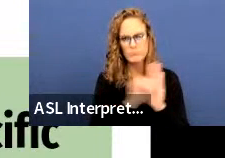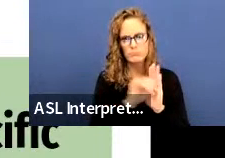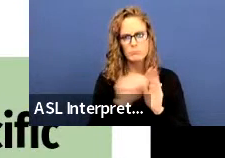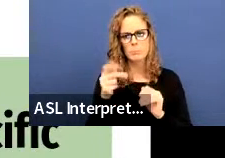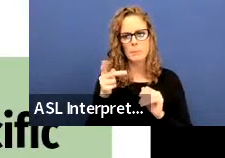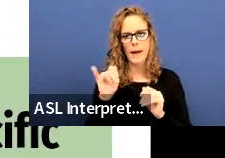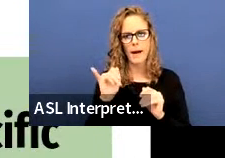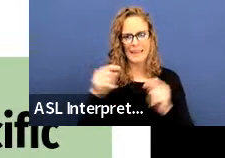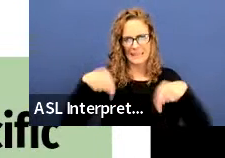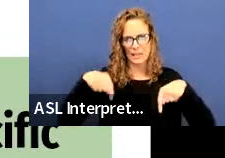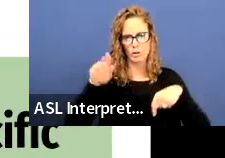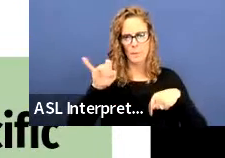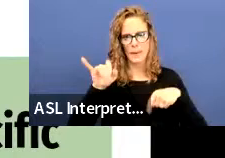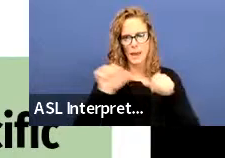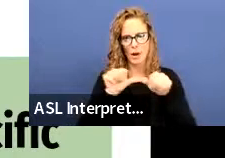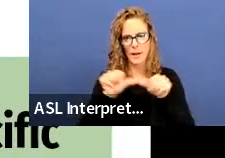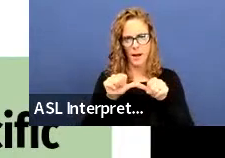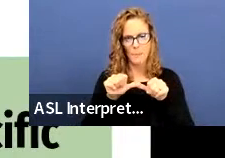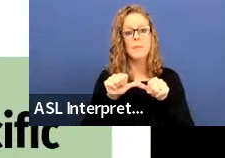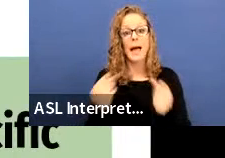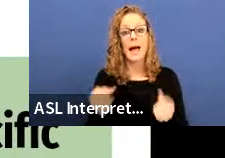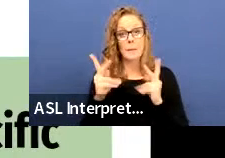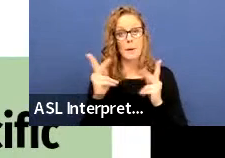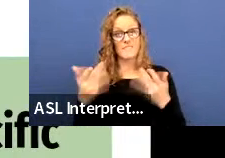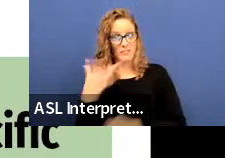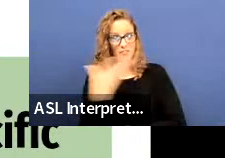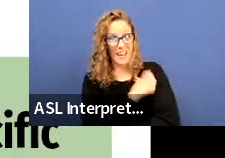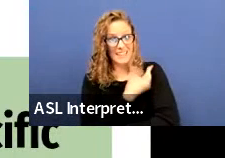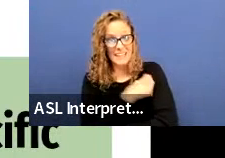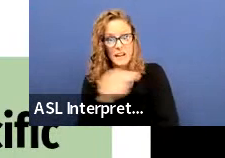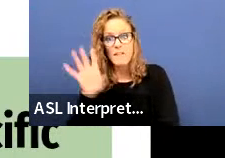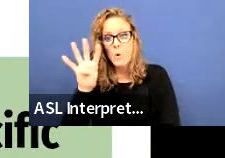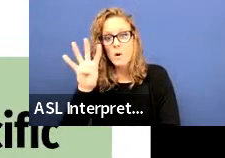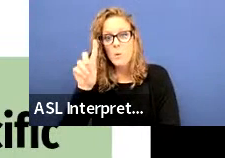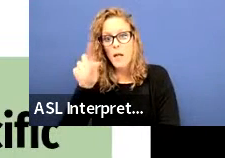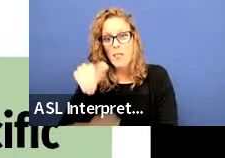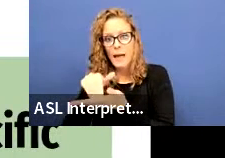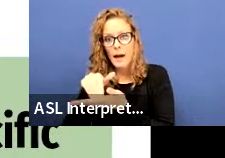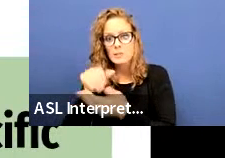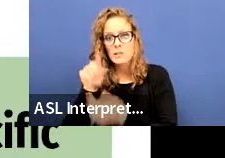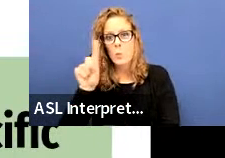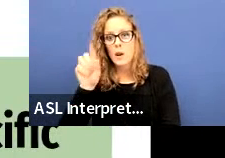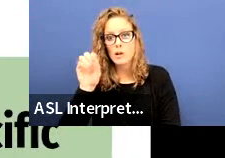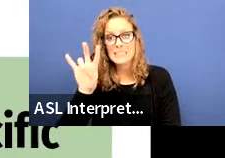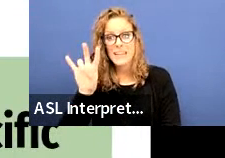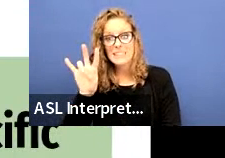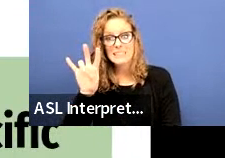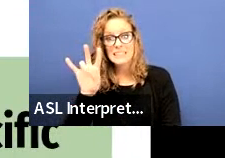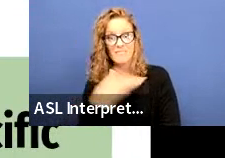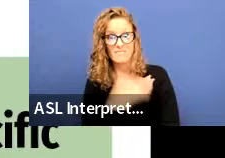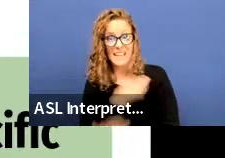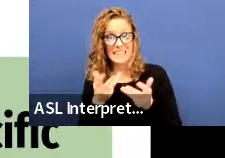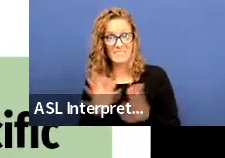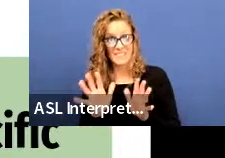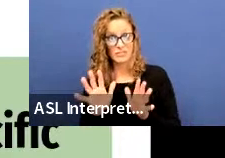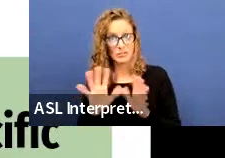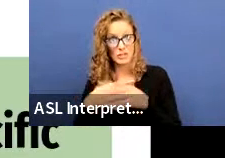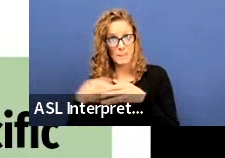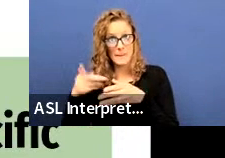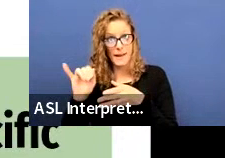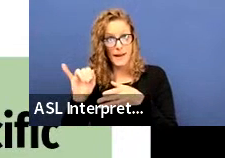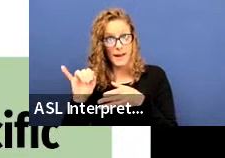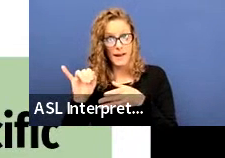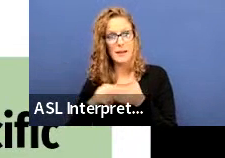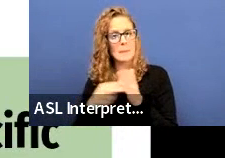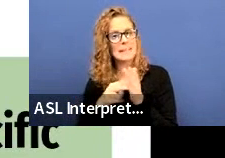here. So if you look at the vaccinated of 41,107, folks. There's still a